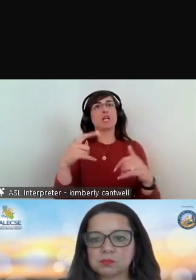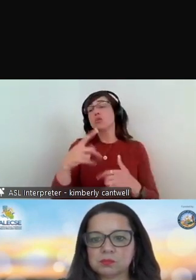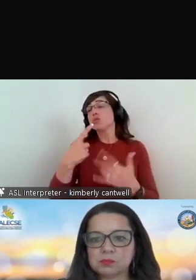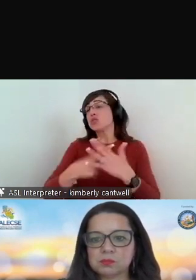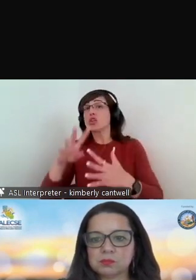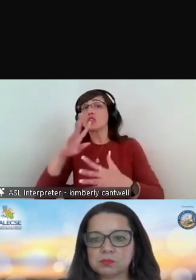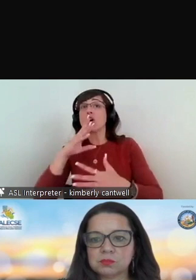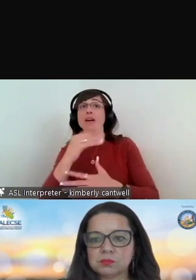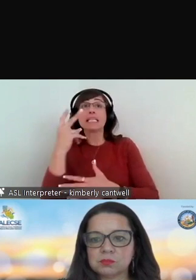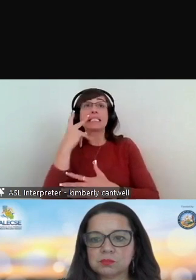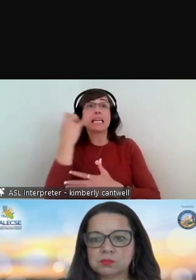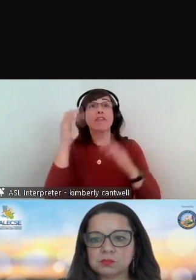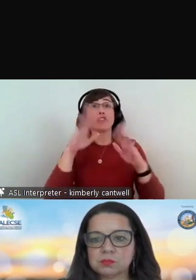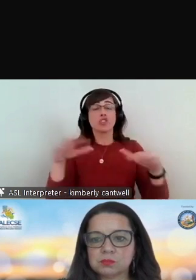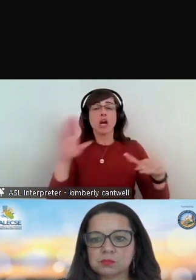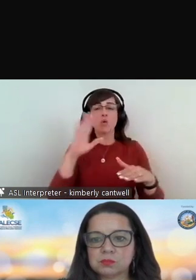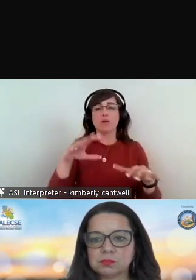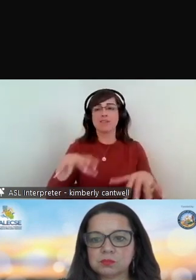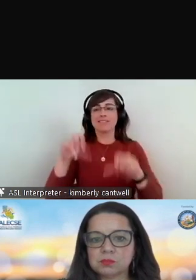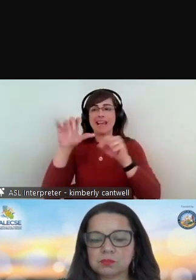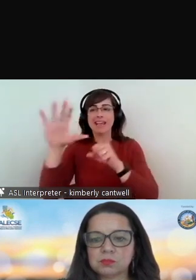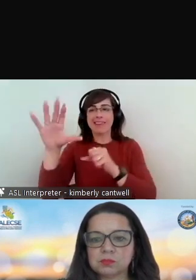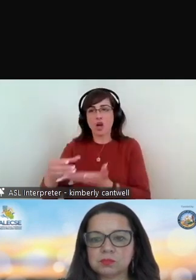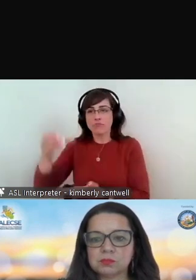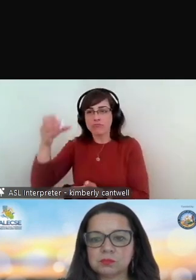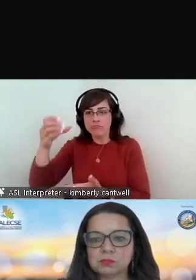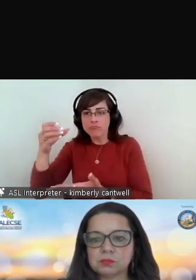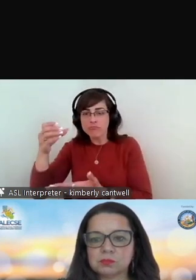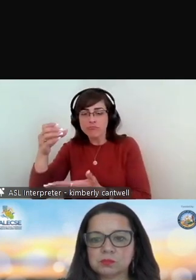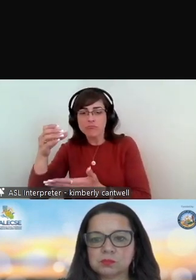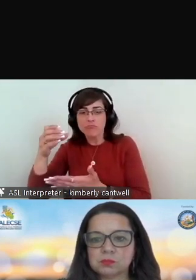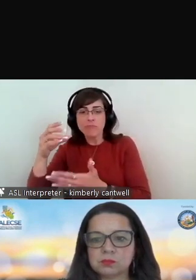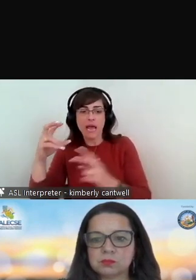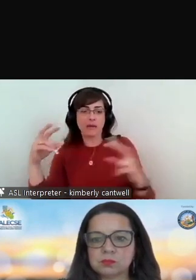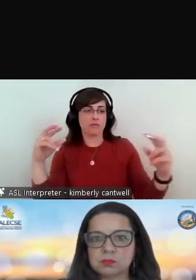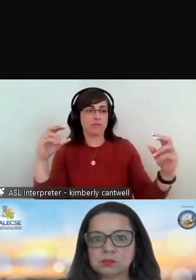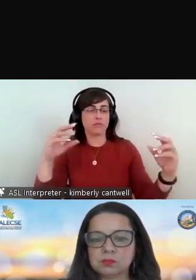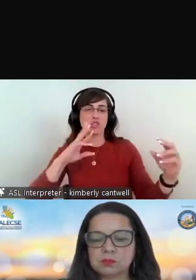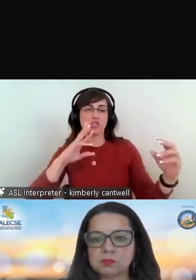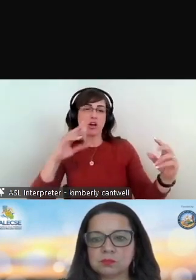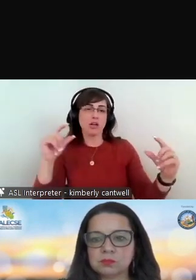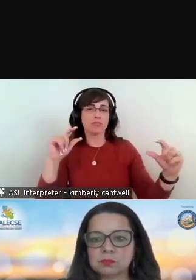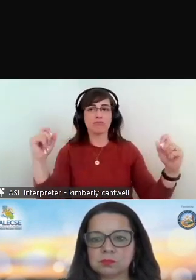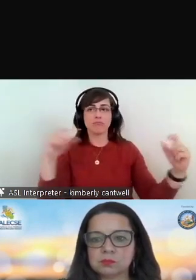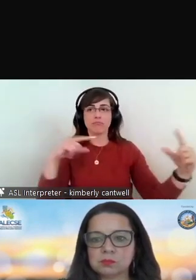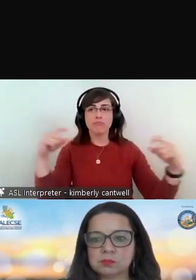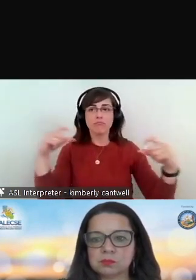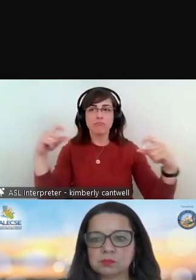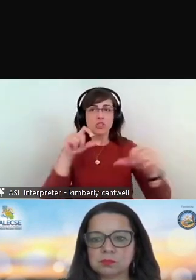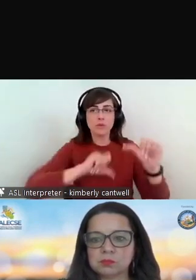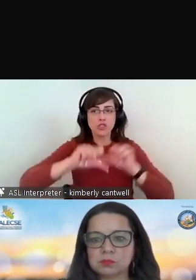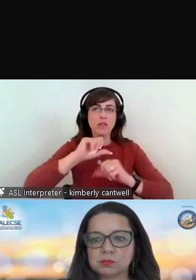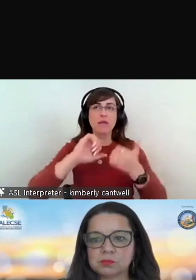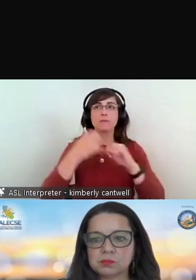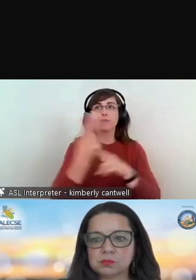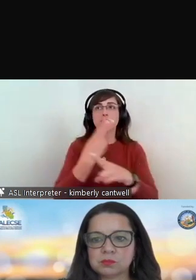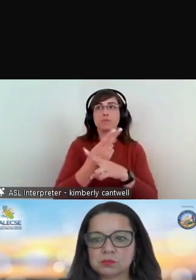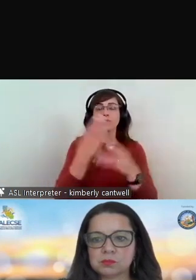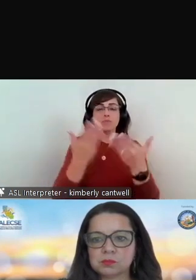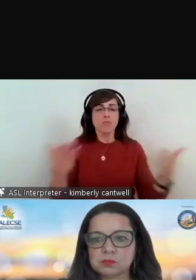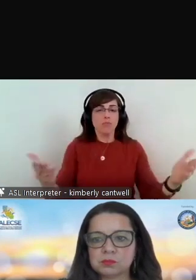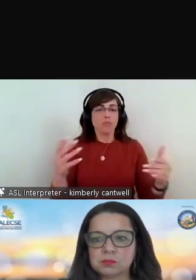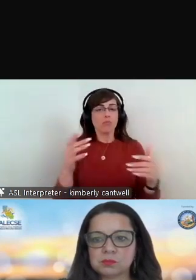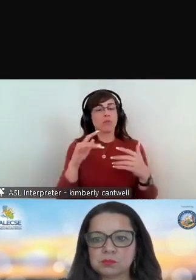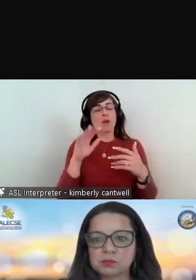see if the child will take their figurine and talk back to yours. And then how are they using the objects?